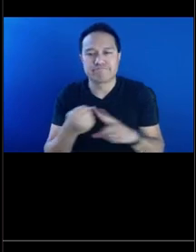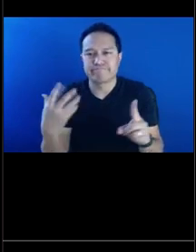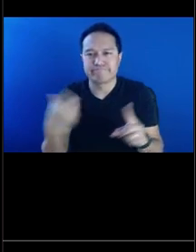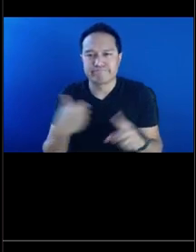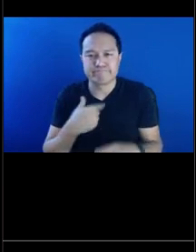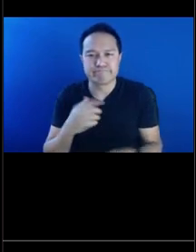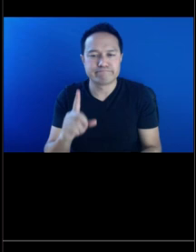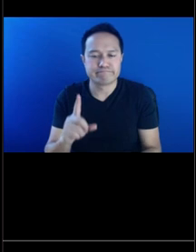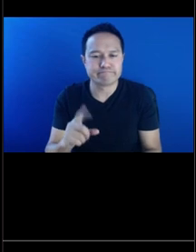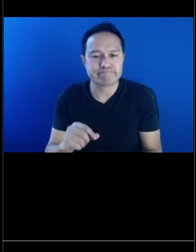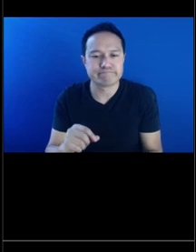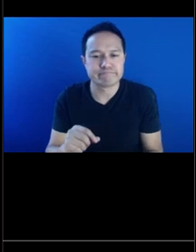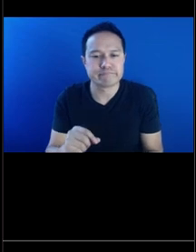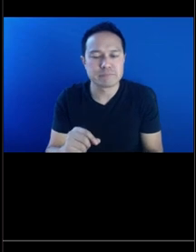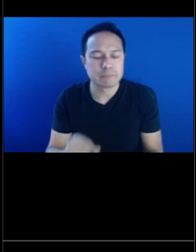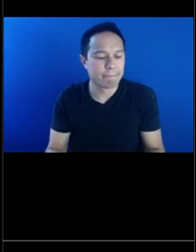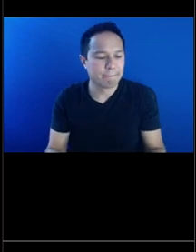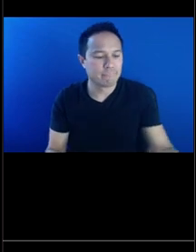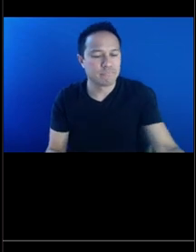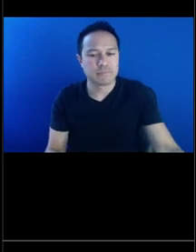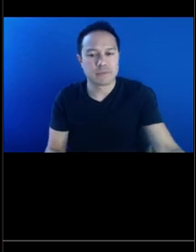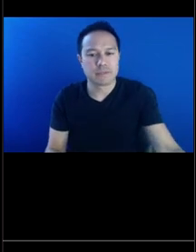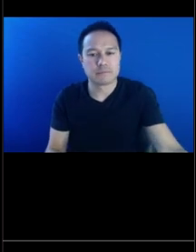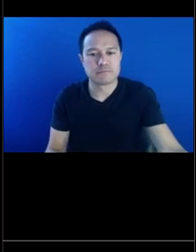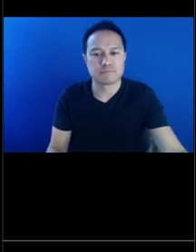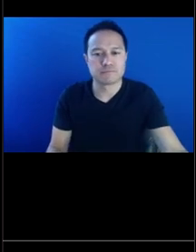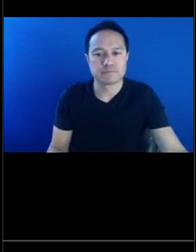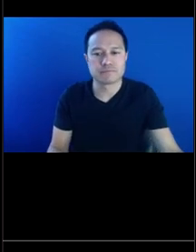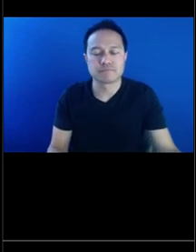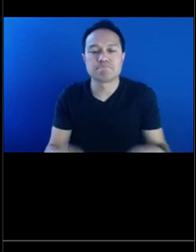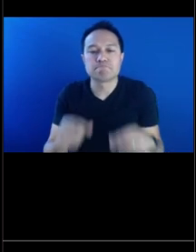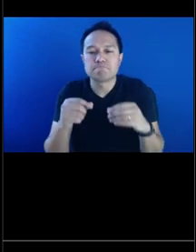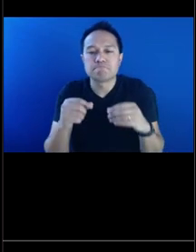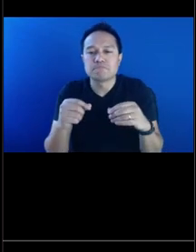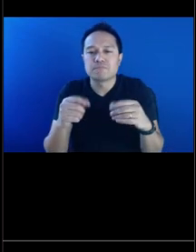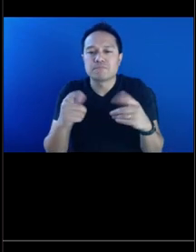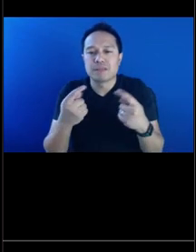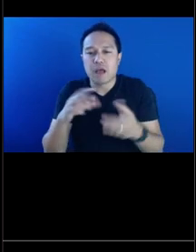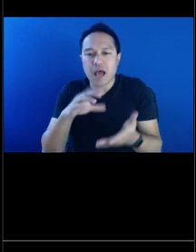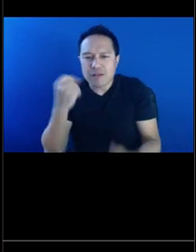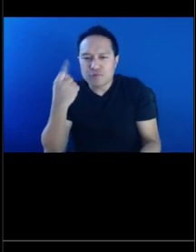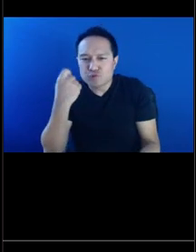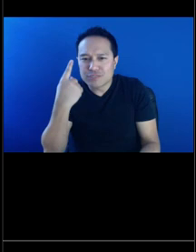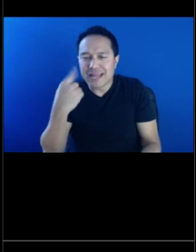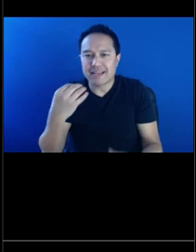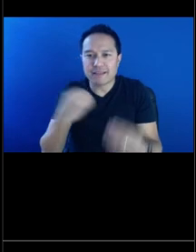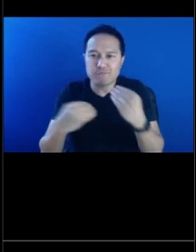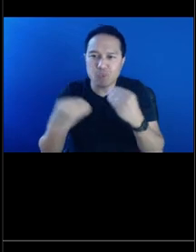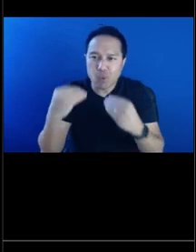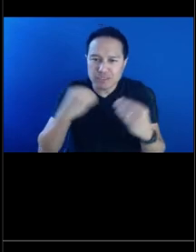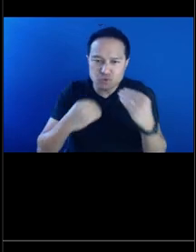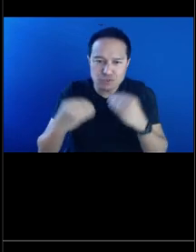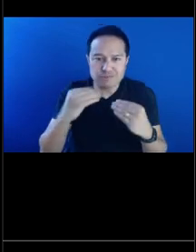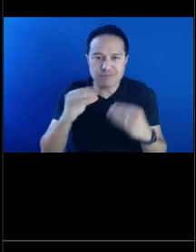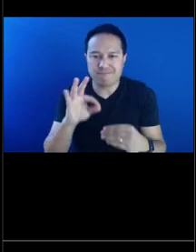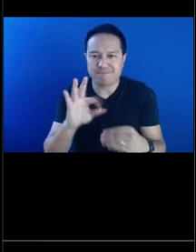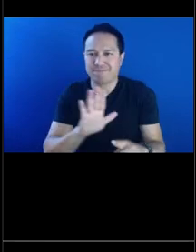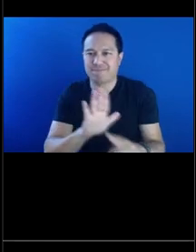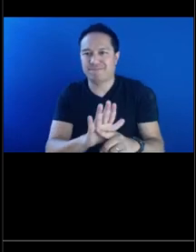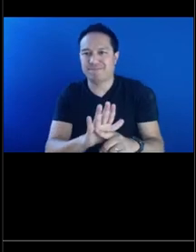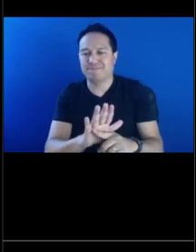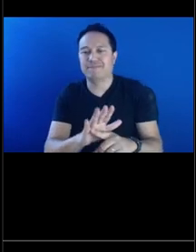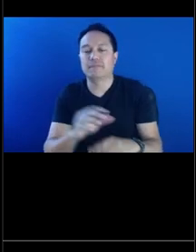get on with talking about some of the cool work that we do to understand the foraging ecology of monk seals. And so when we talk about